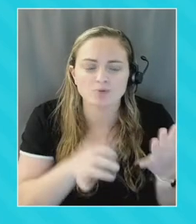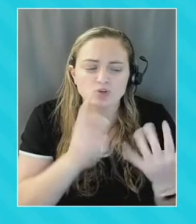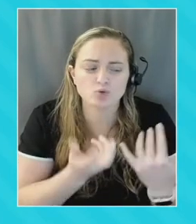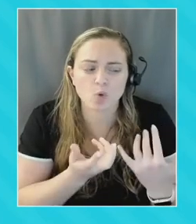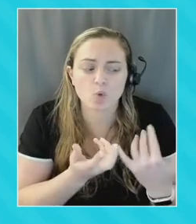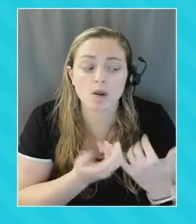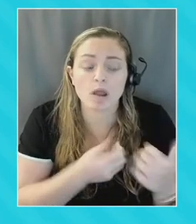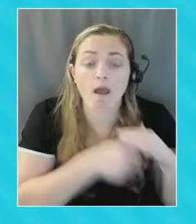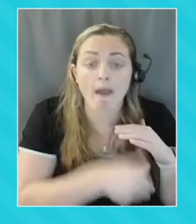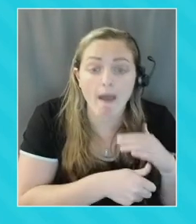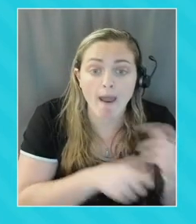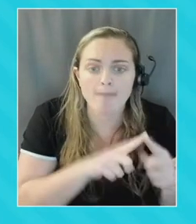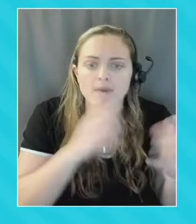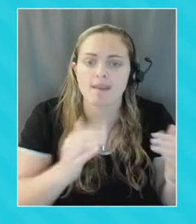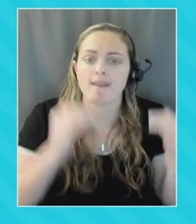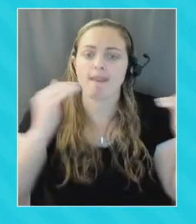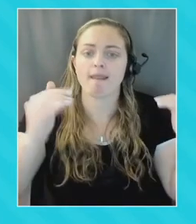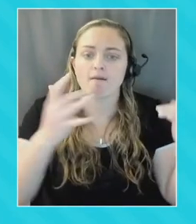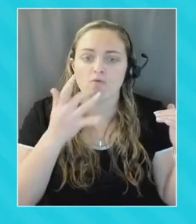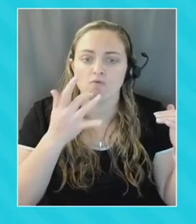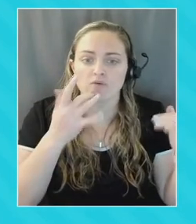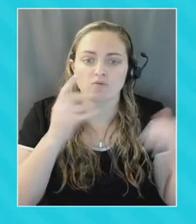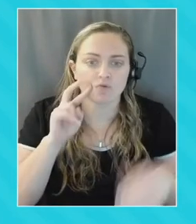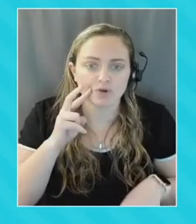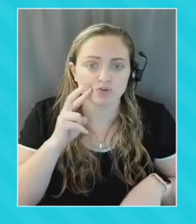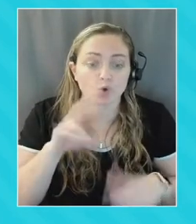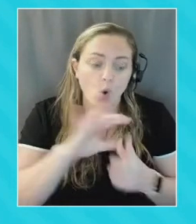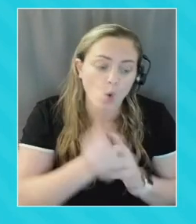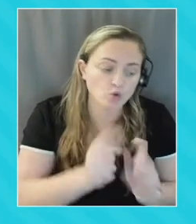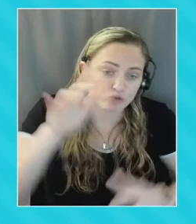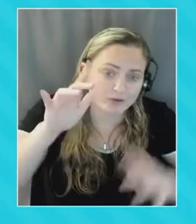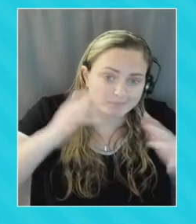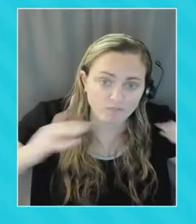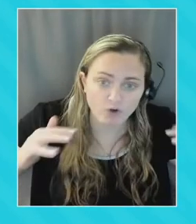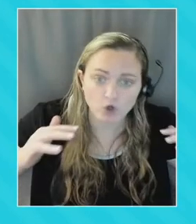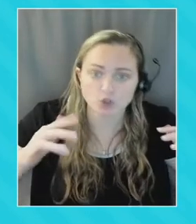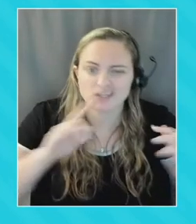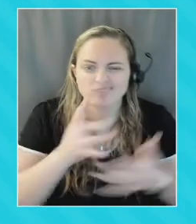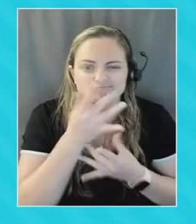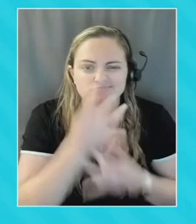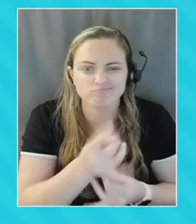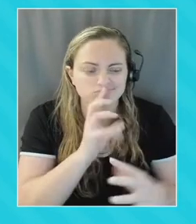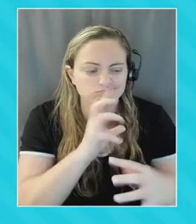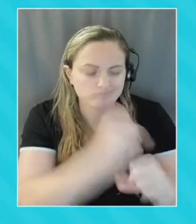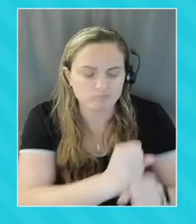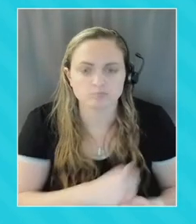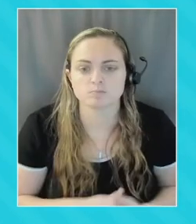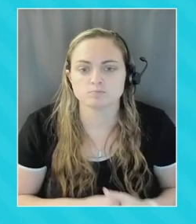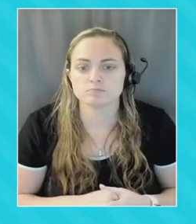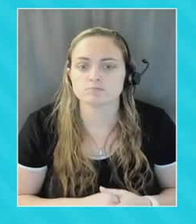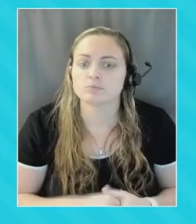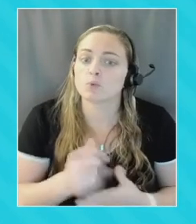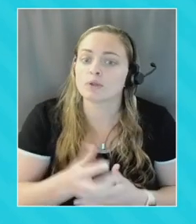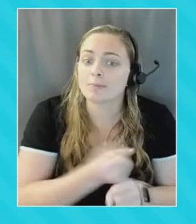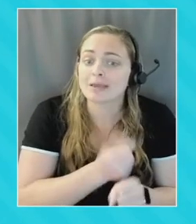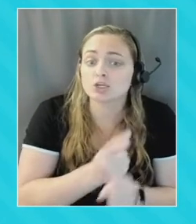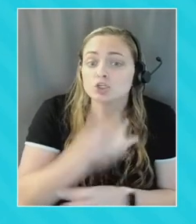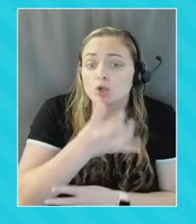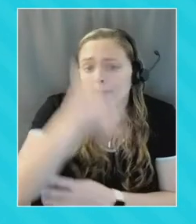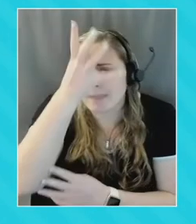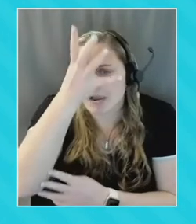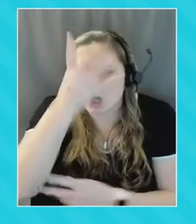enhance the flavor of vegetables in ways that are culturally diverse and appealing. We need to help parents and caregivers give their babies the